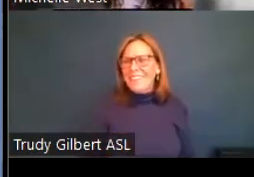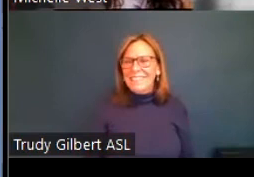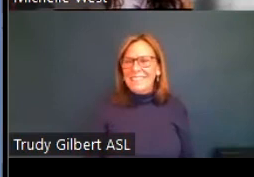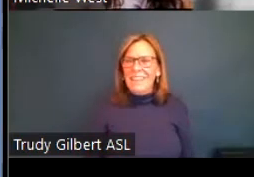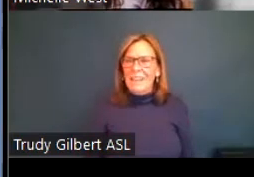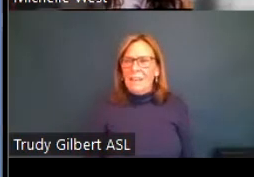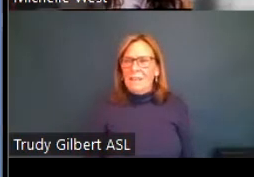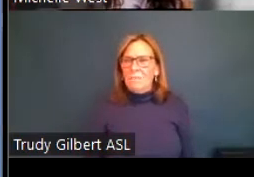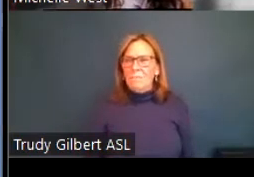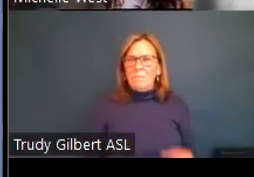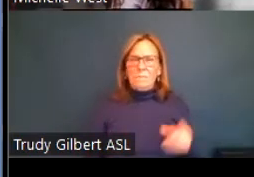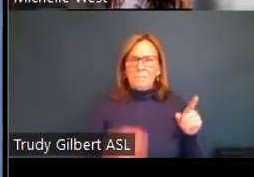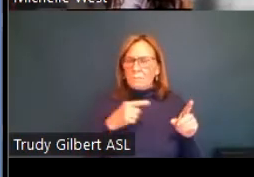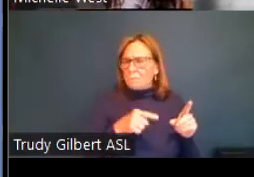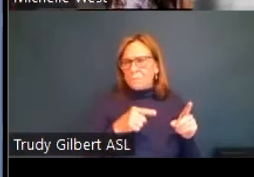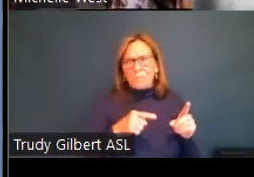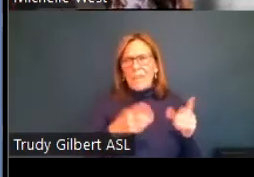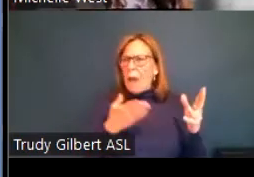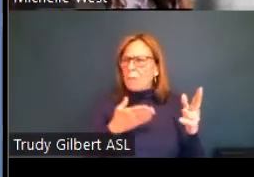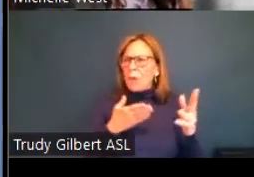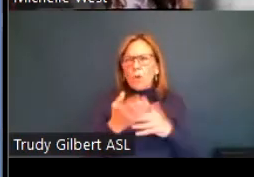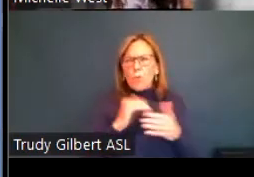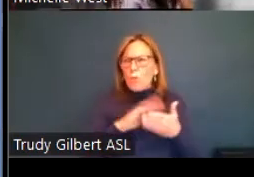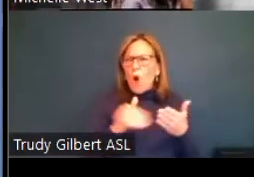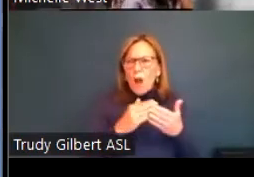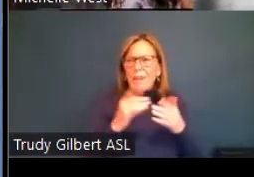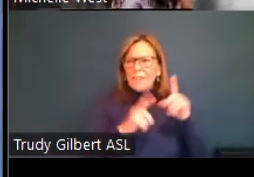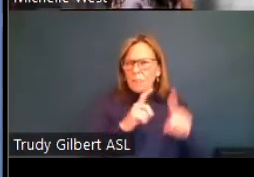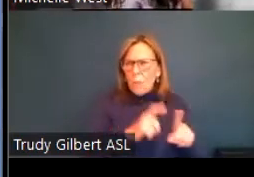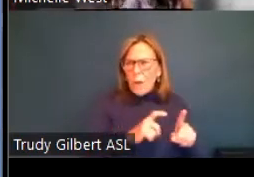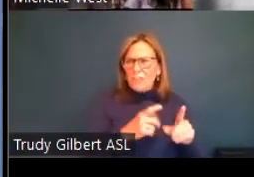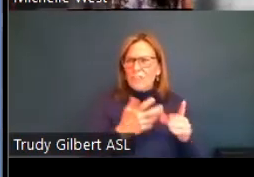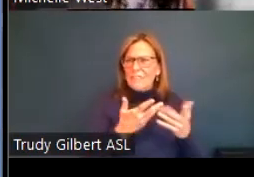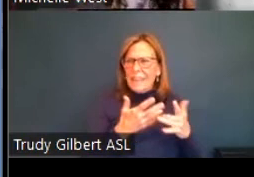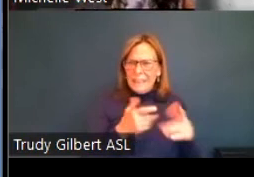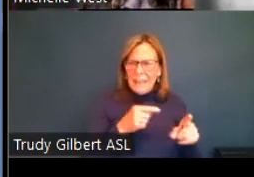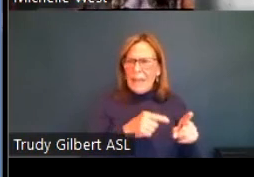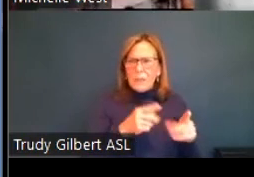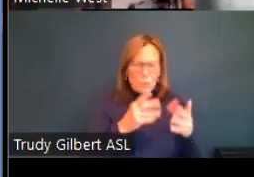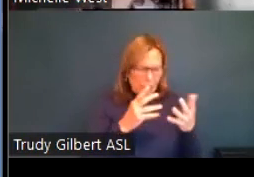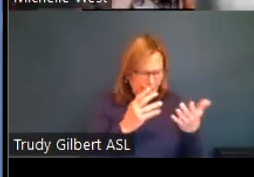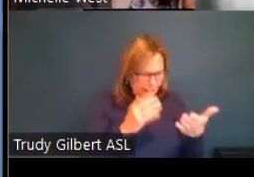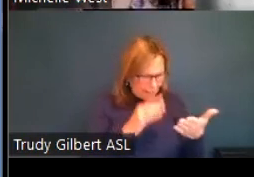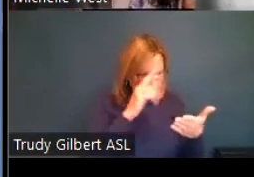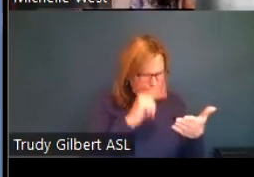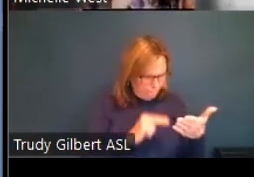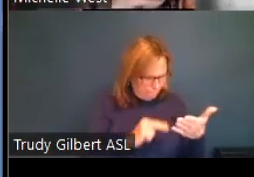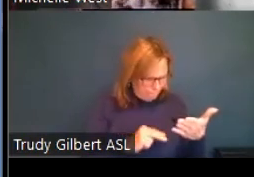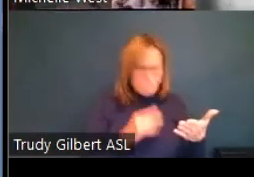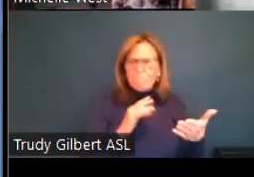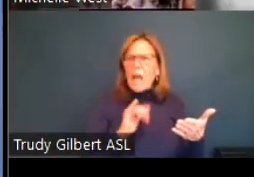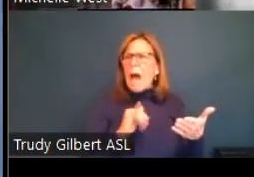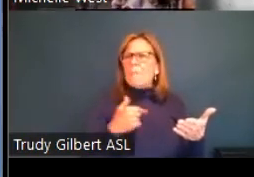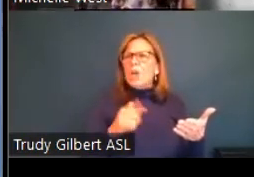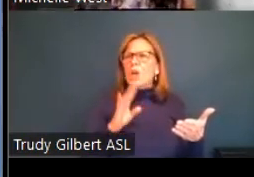strategy, these questions, and I want to try to do earned media. I'm going to come up with a plan. I'm offering anybody in